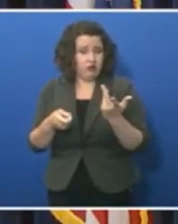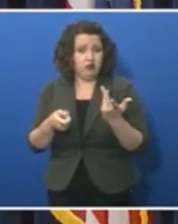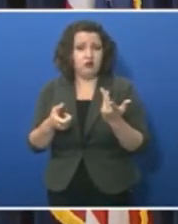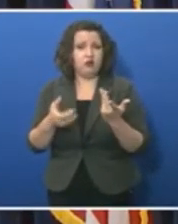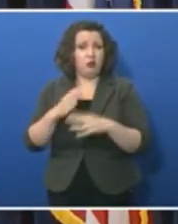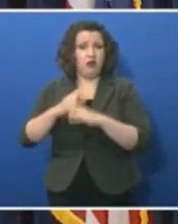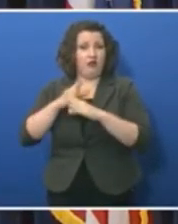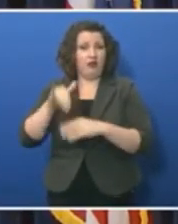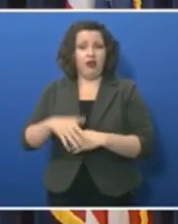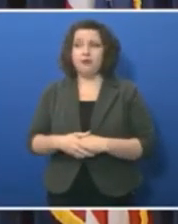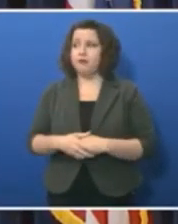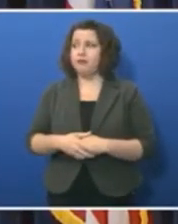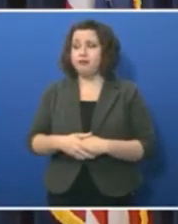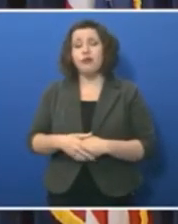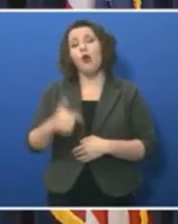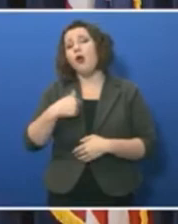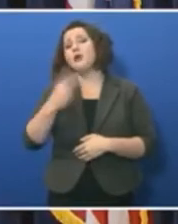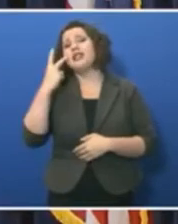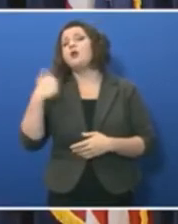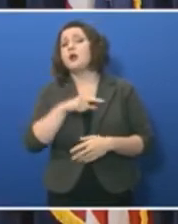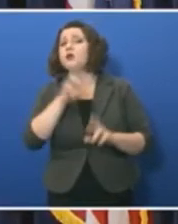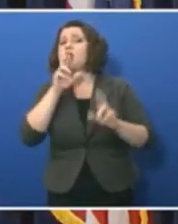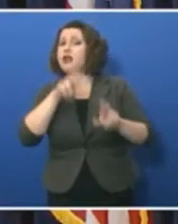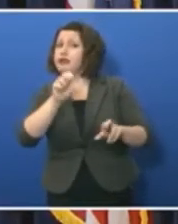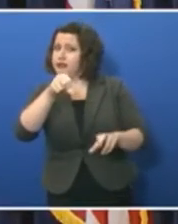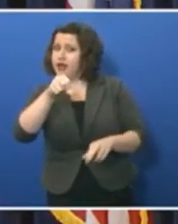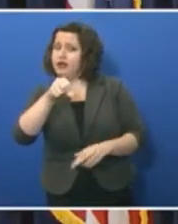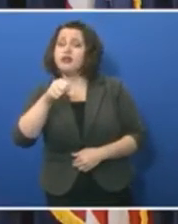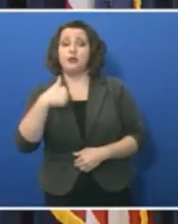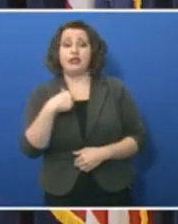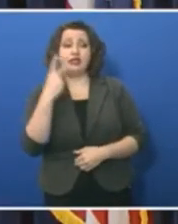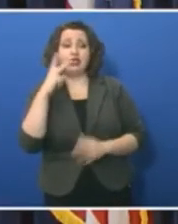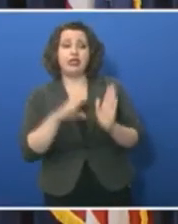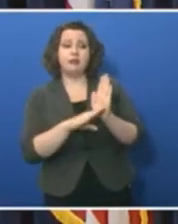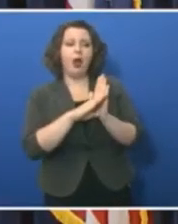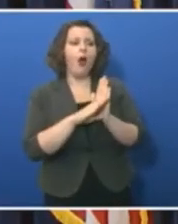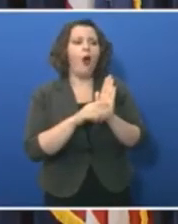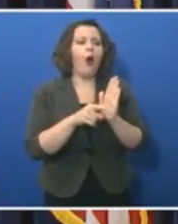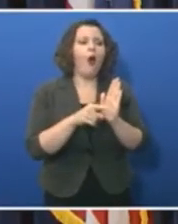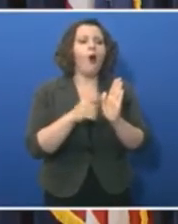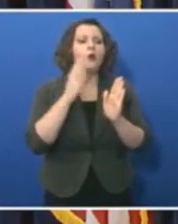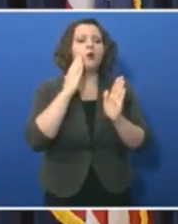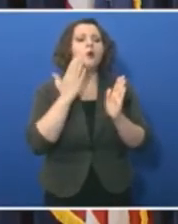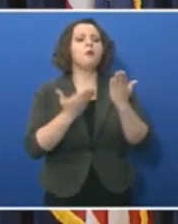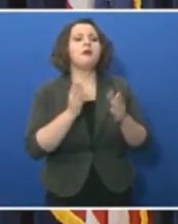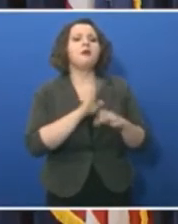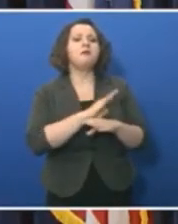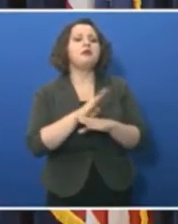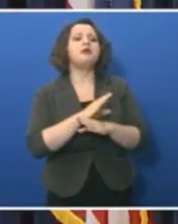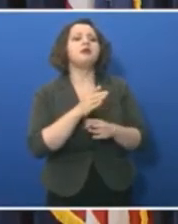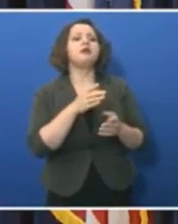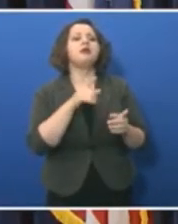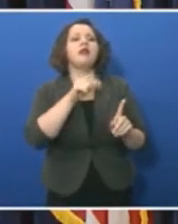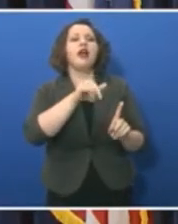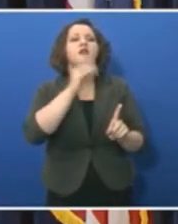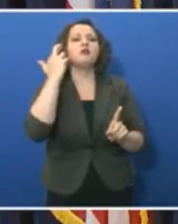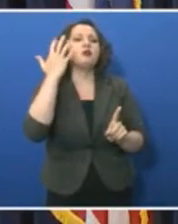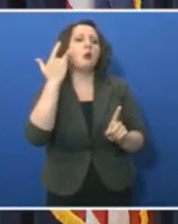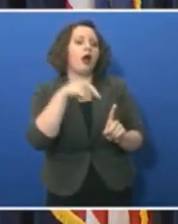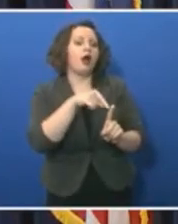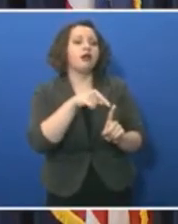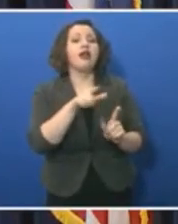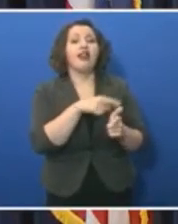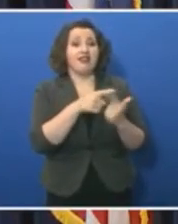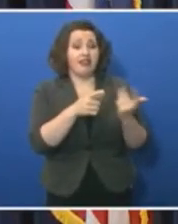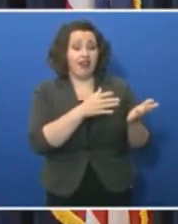from happening? I say actually we are reacting to them. So when we start to see a spike, or we know maybe there's a manufacturing or business that could be a potential hotspot, then we move testing